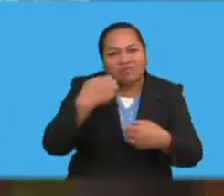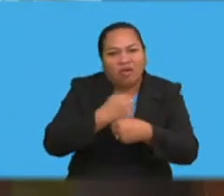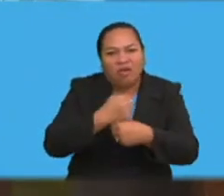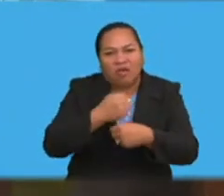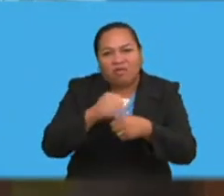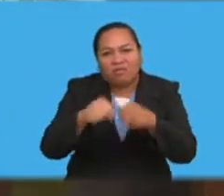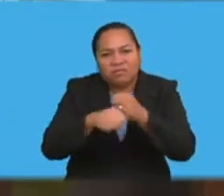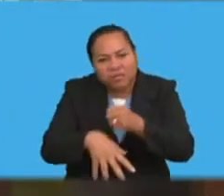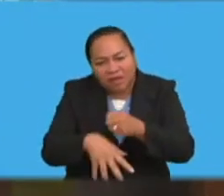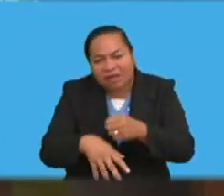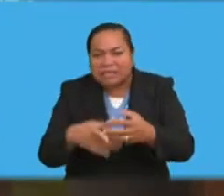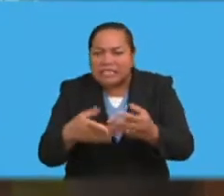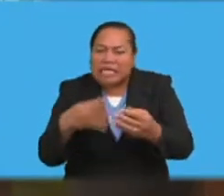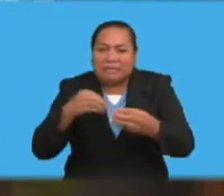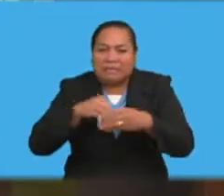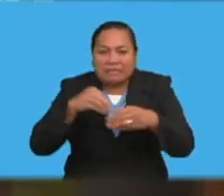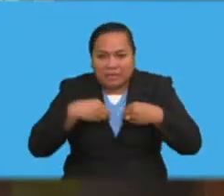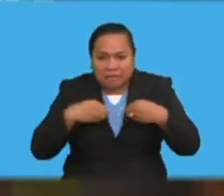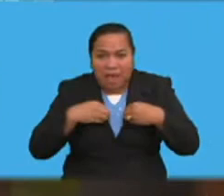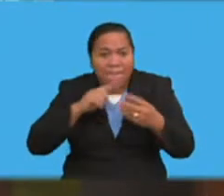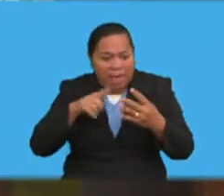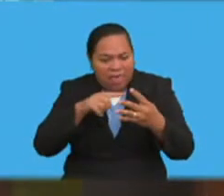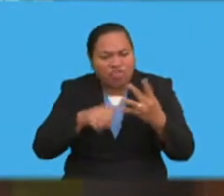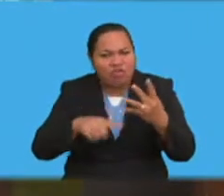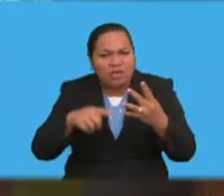other stock in business. But three other